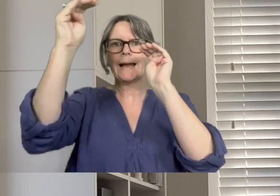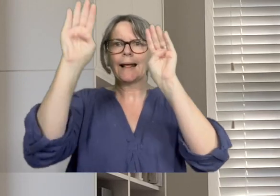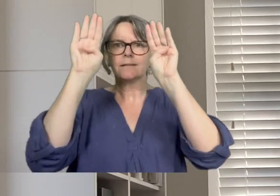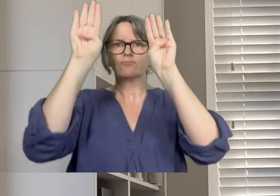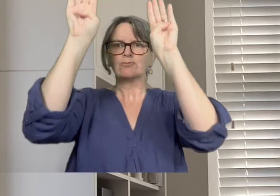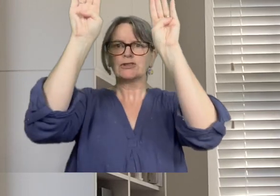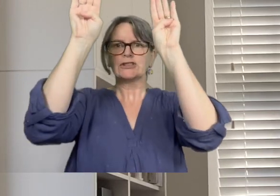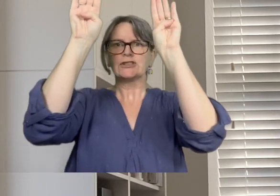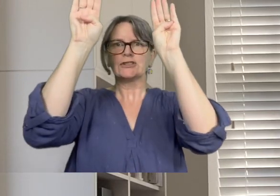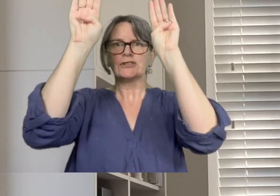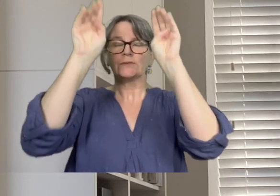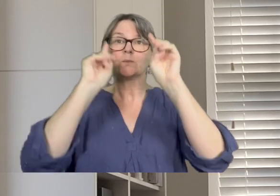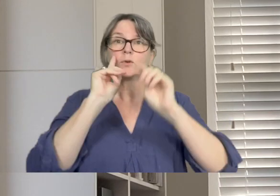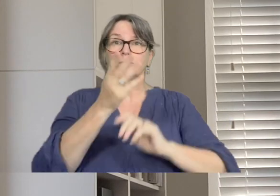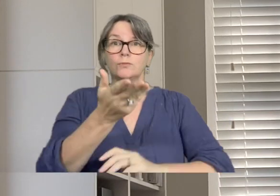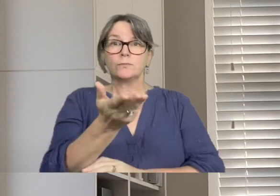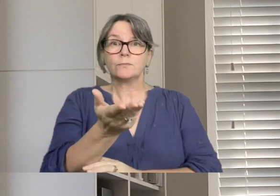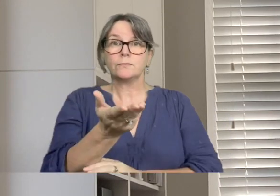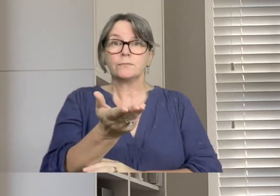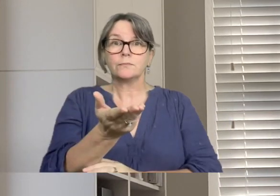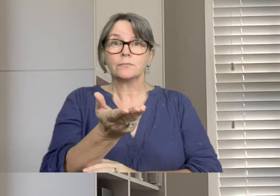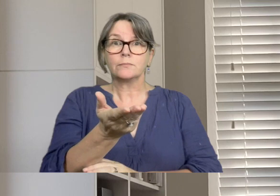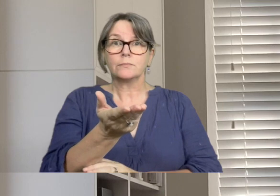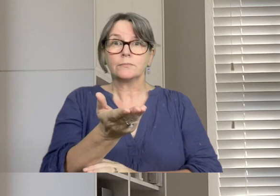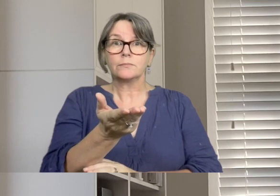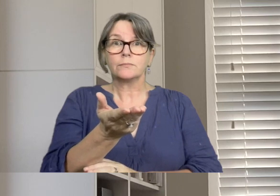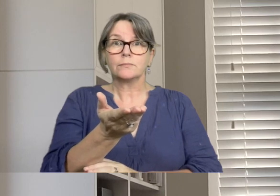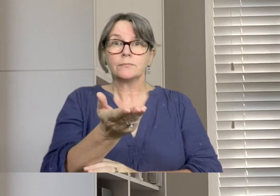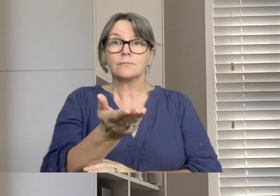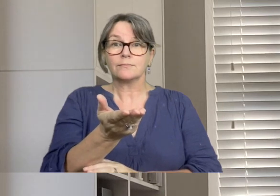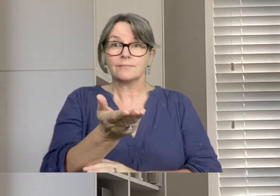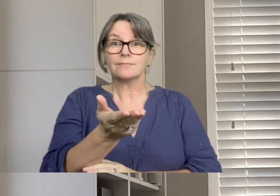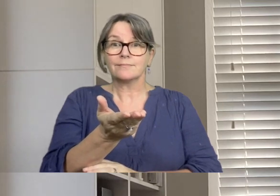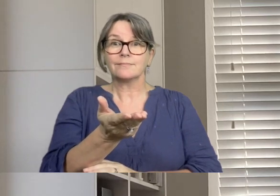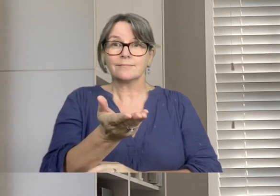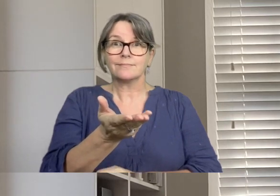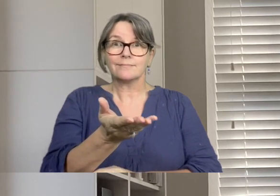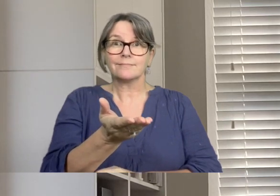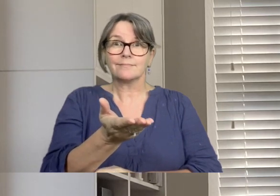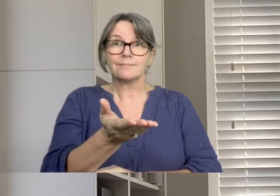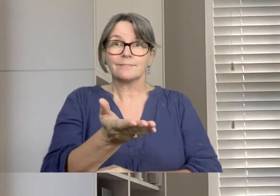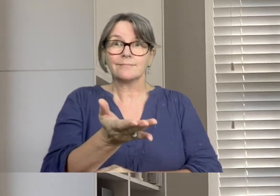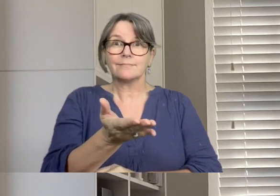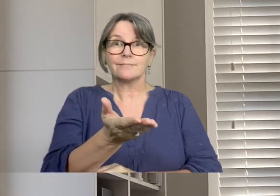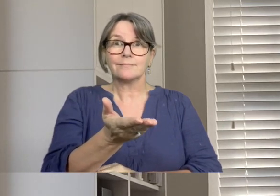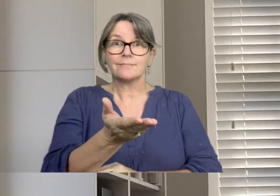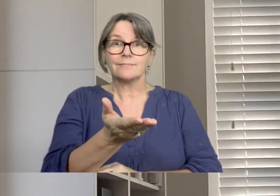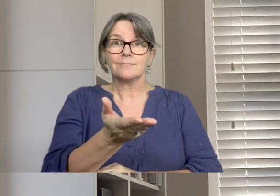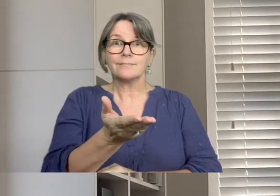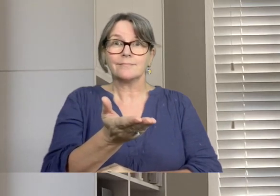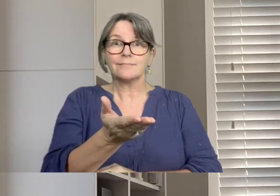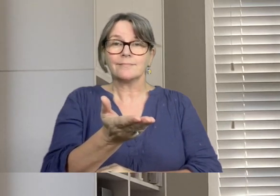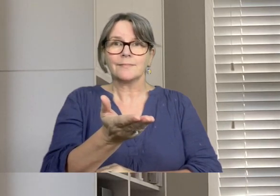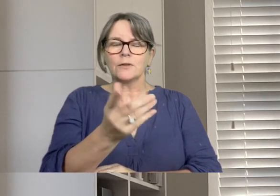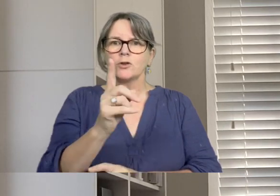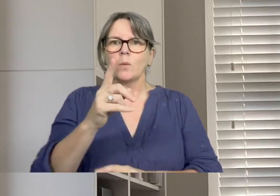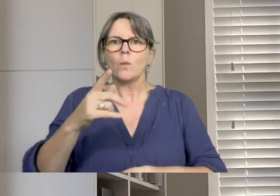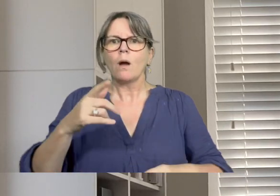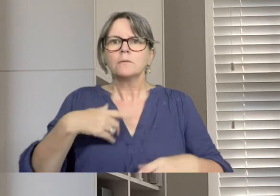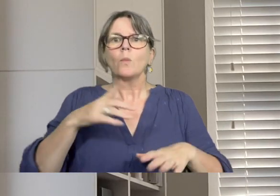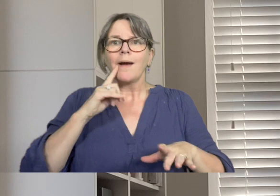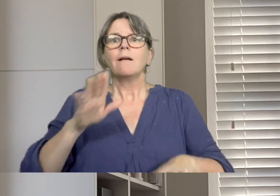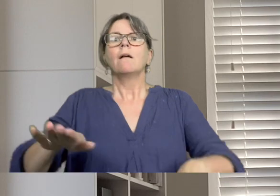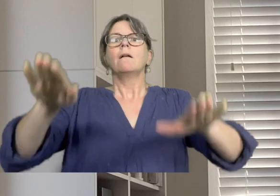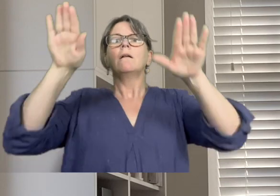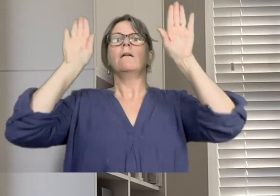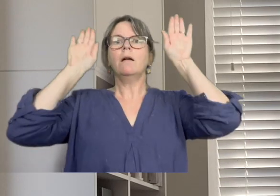here we're going to take the arms above the head. So we're going to take a breath in as we roll backwards. And what we don't want to do is lose connection of the ribs. So we don't want to lift